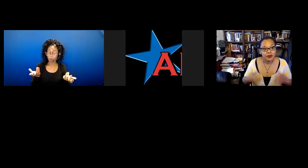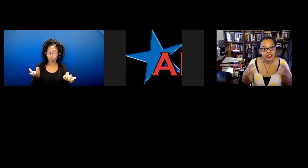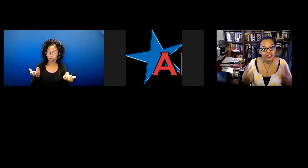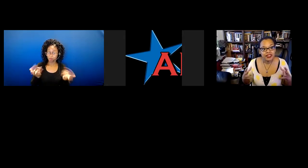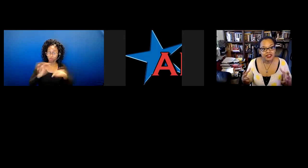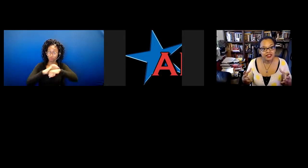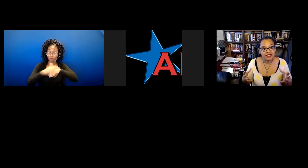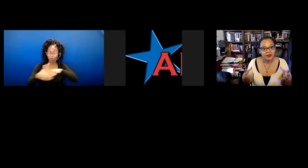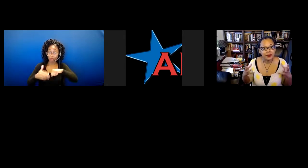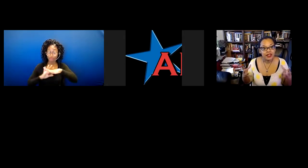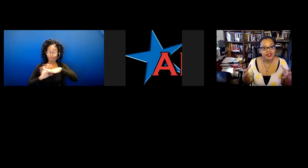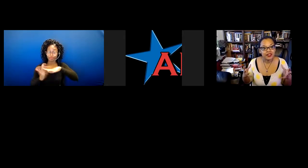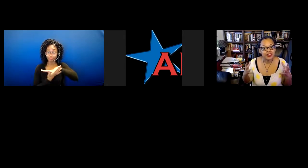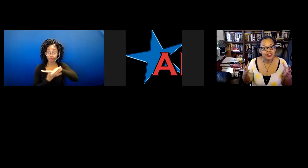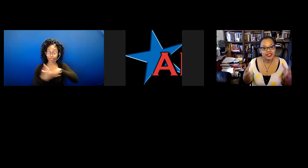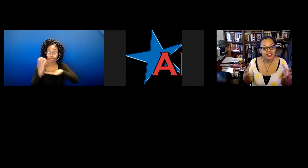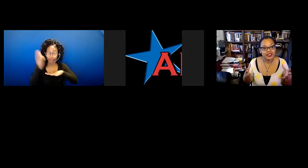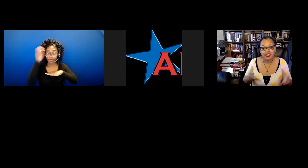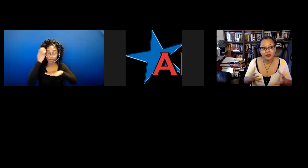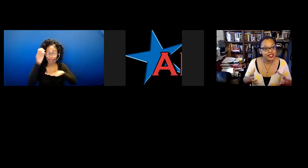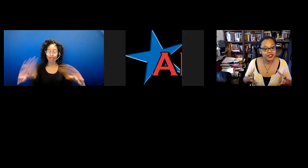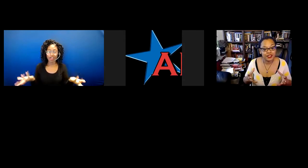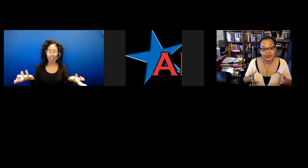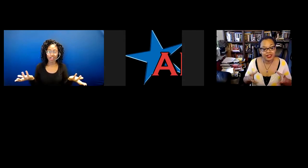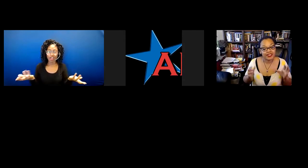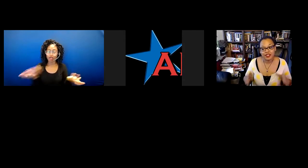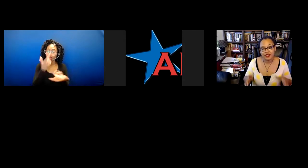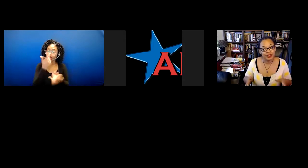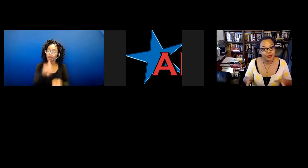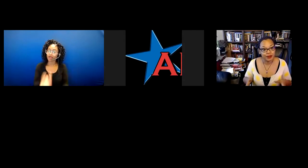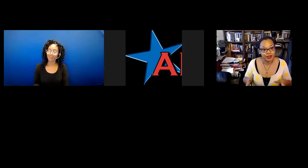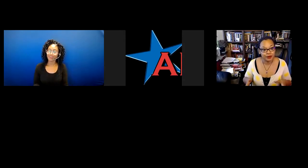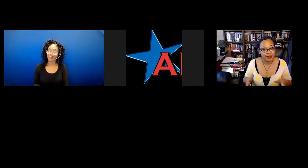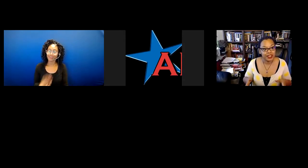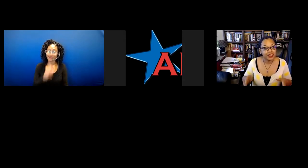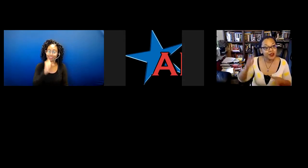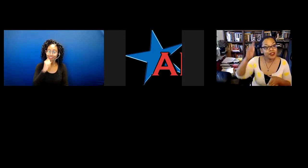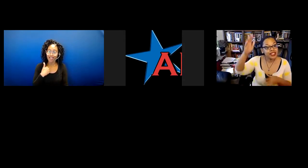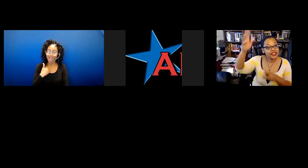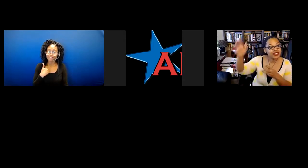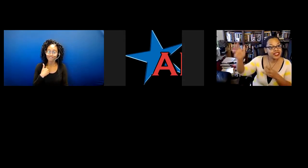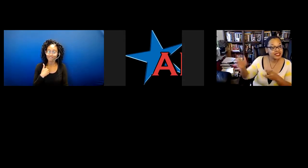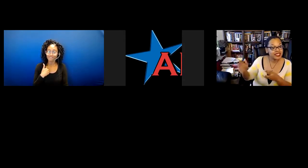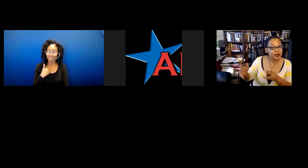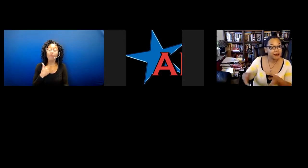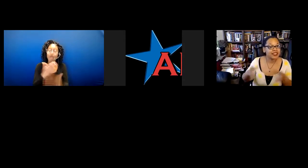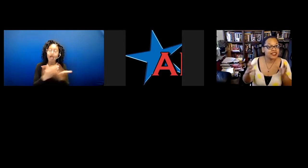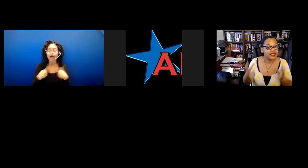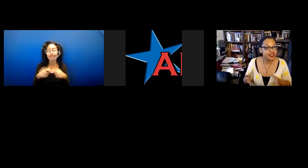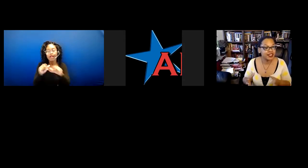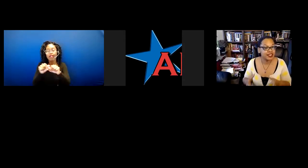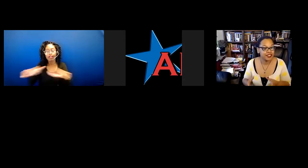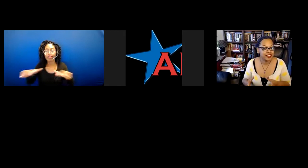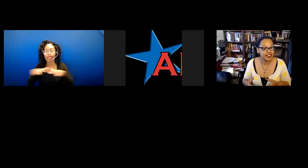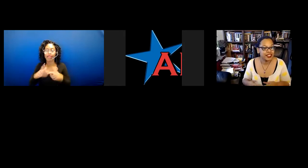So in this, what this is, and I shook my head no, it's not surrounded by a body of water. There are lakes and things like that, but that is not